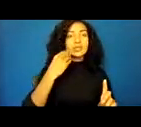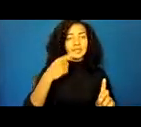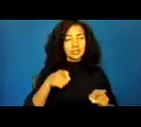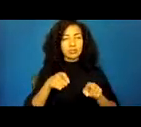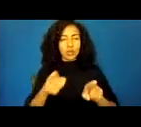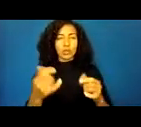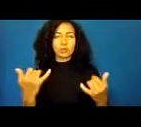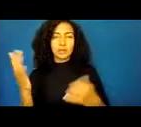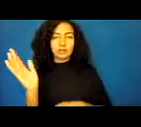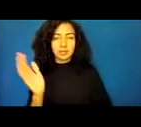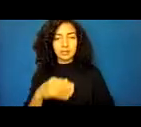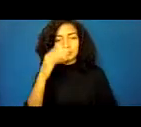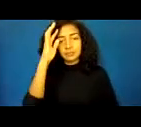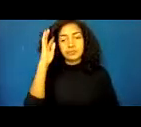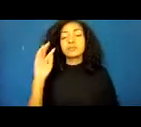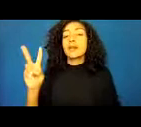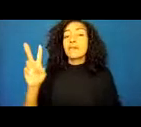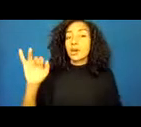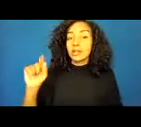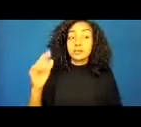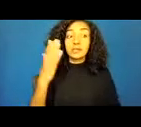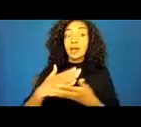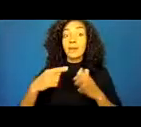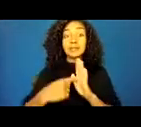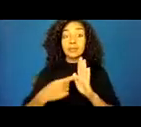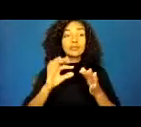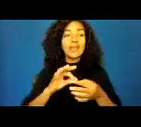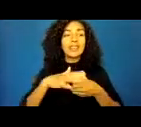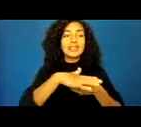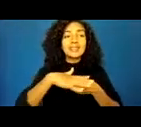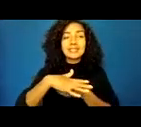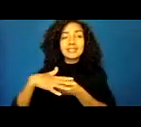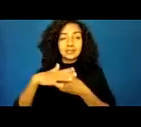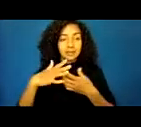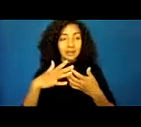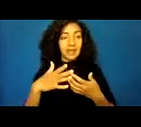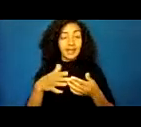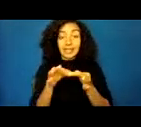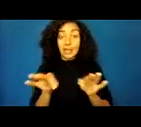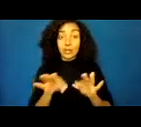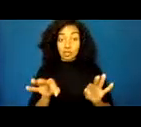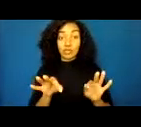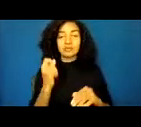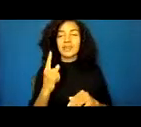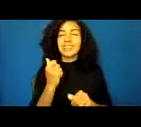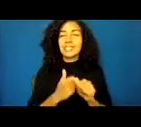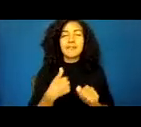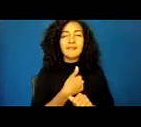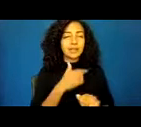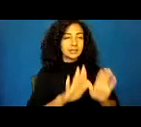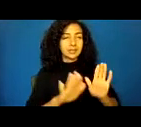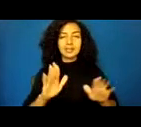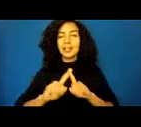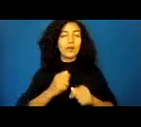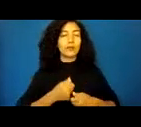Some examples of regionalized language. So we all have our different ways of expressing how we feel